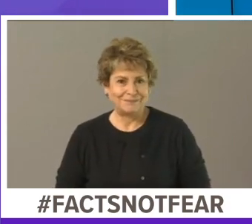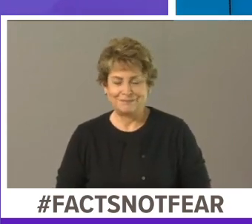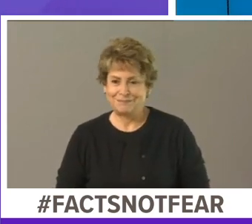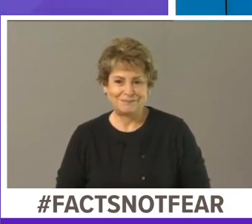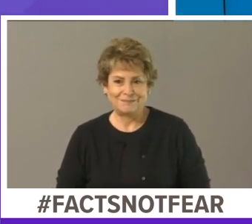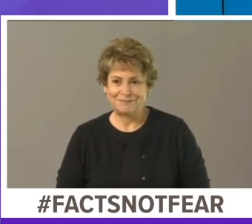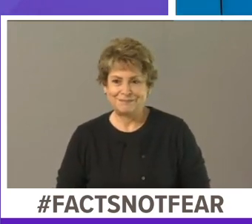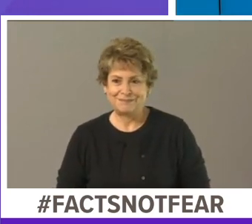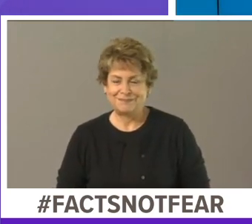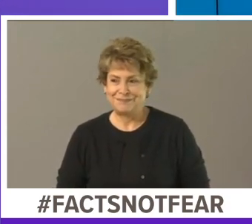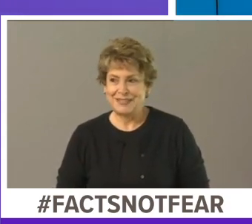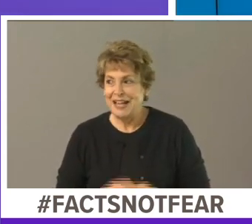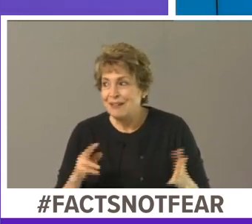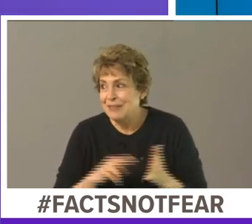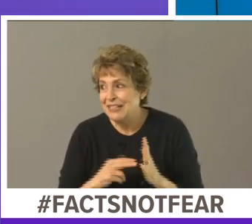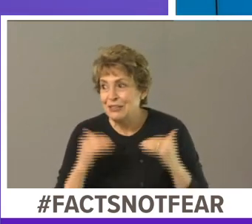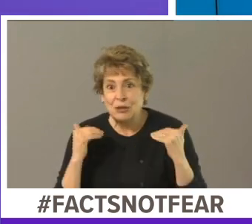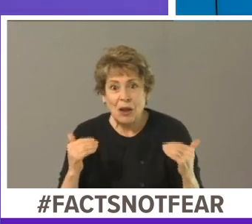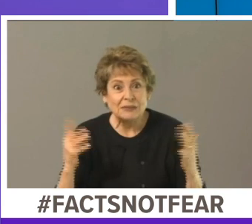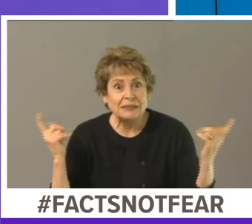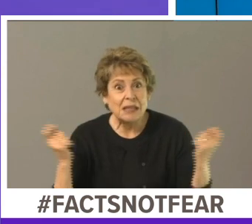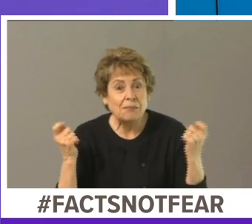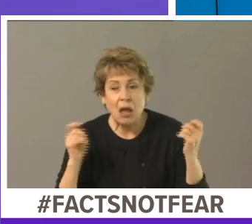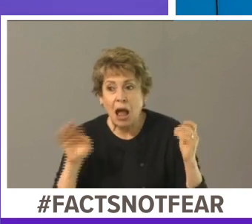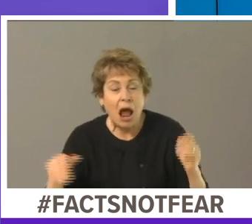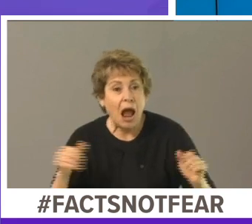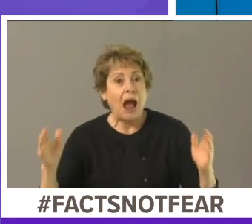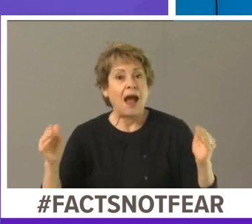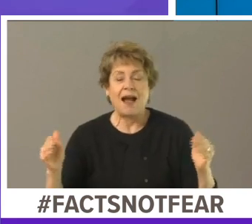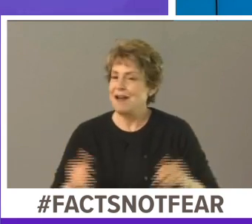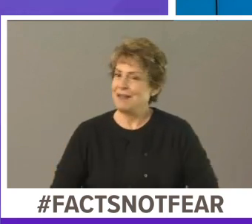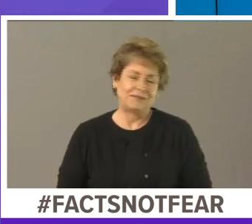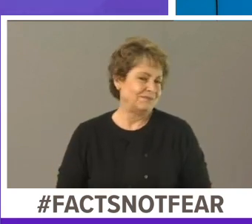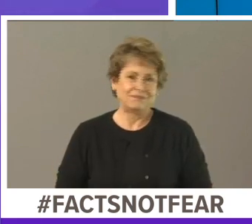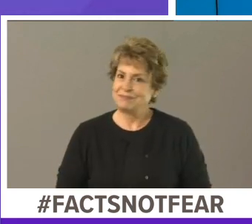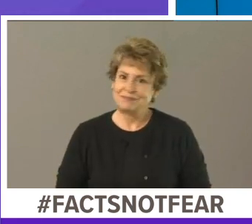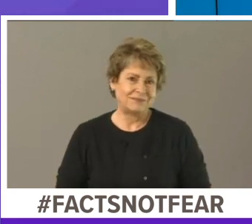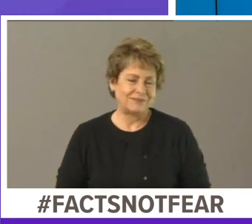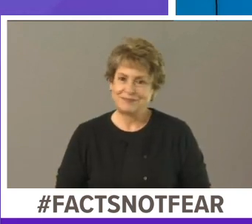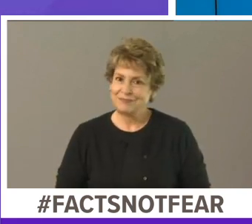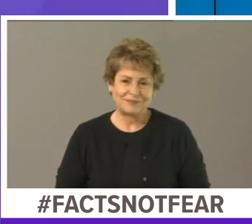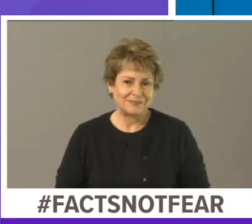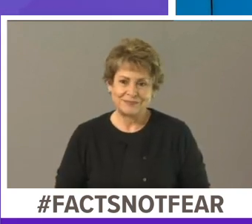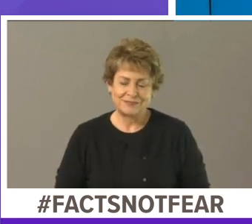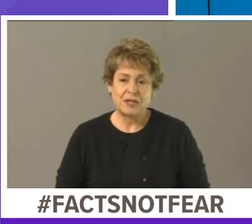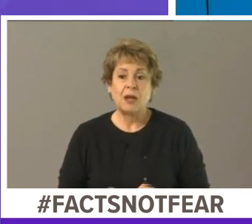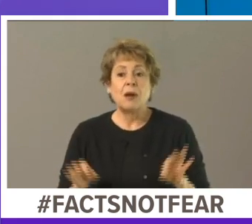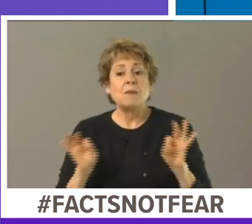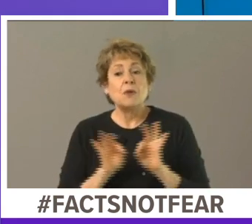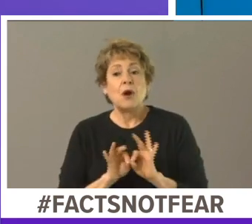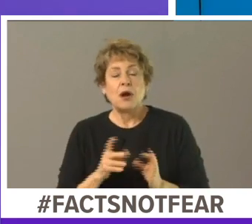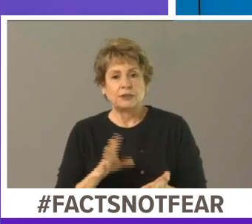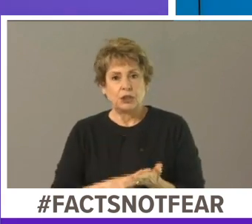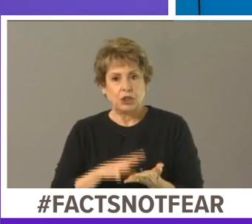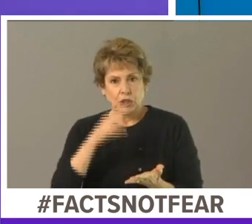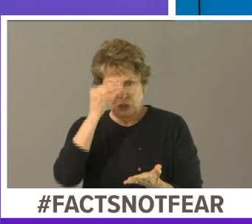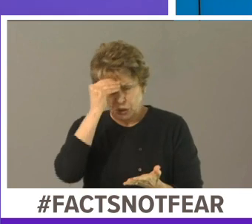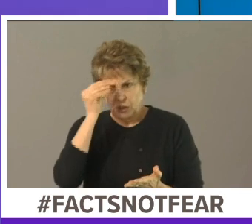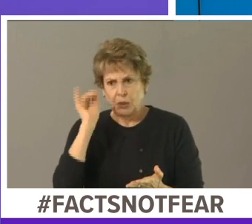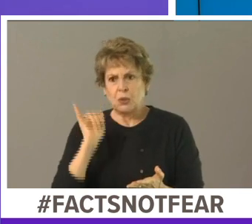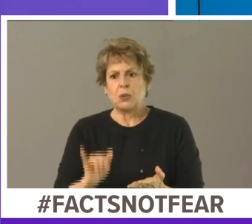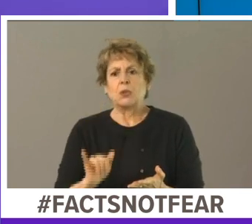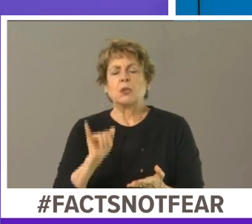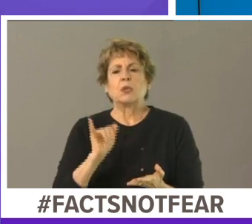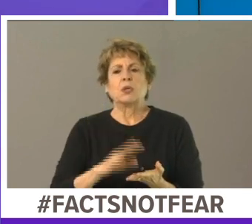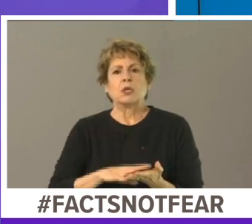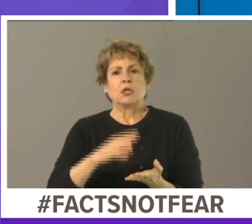victory laps. What we can take from here is knowledge of what difference we can make